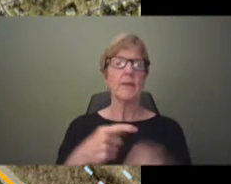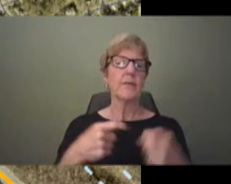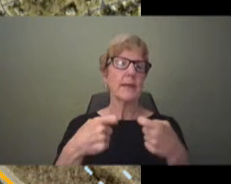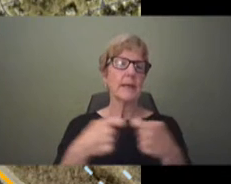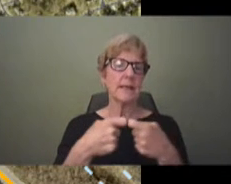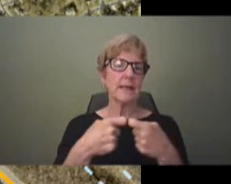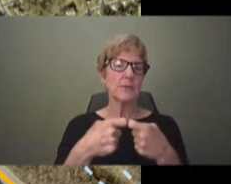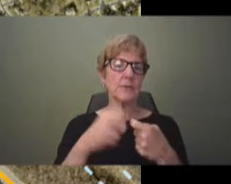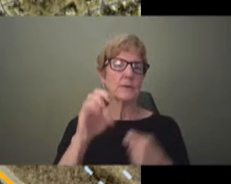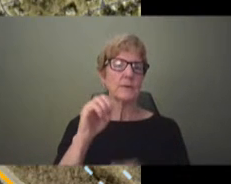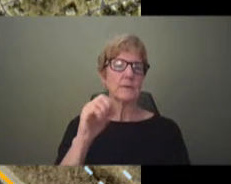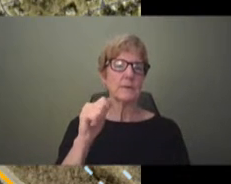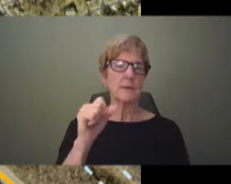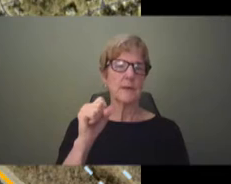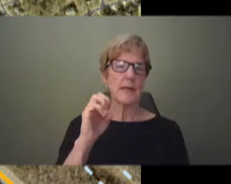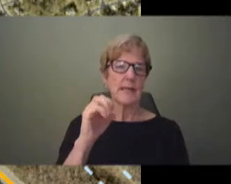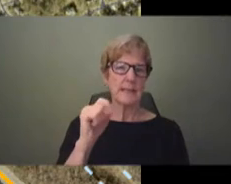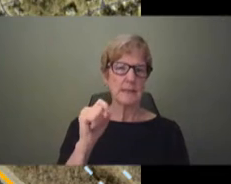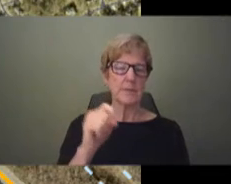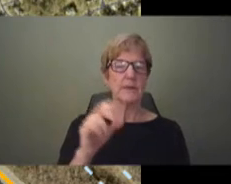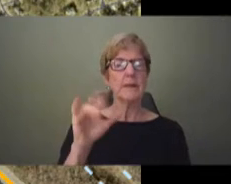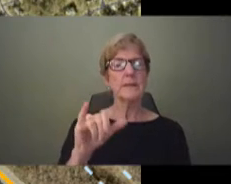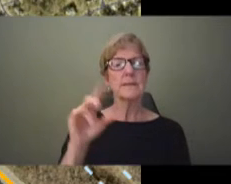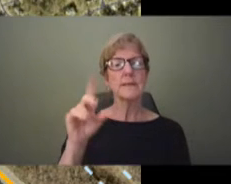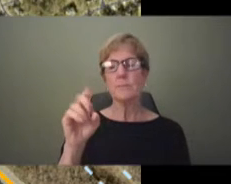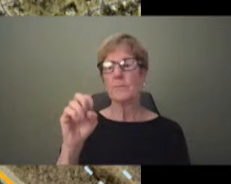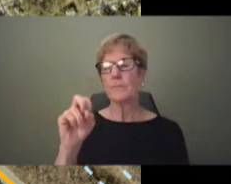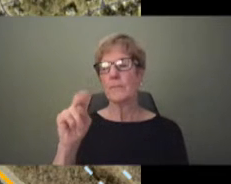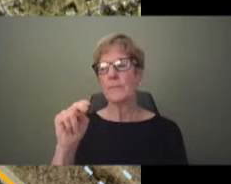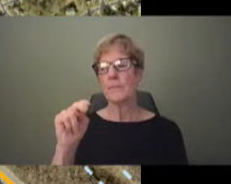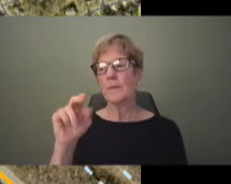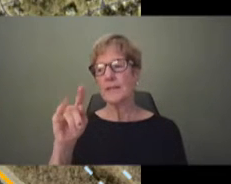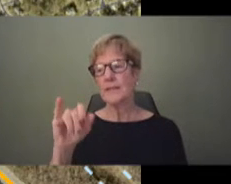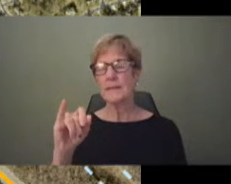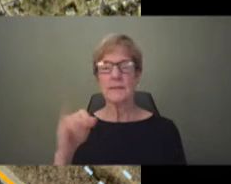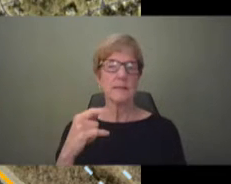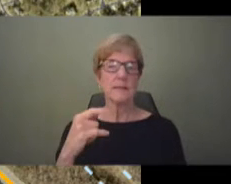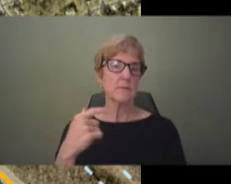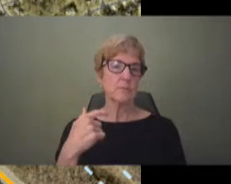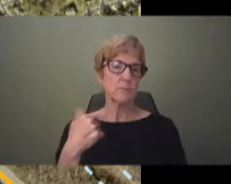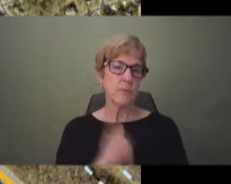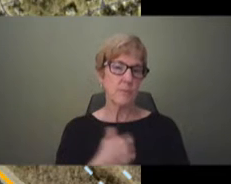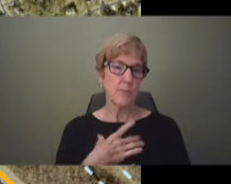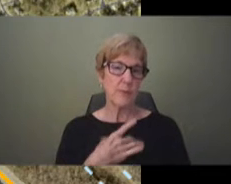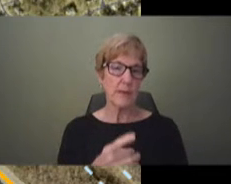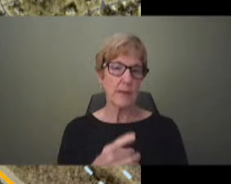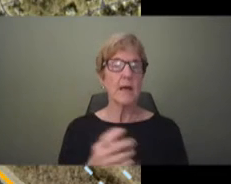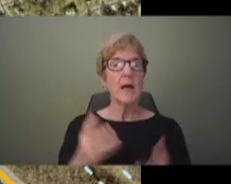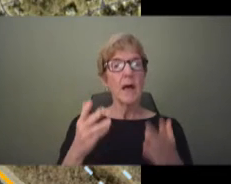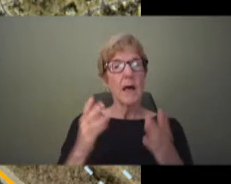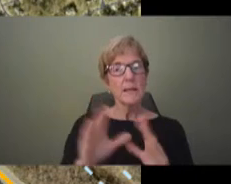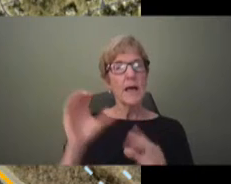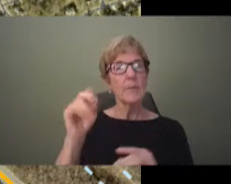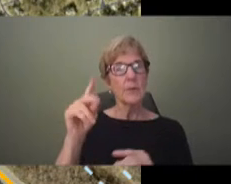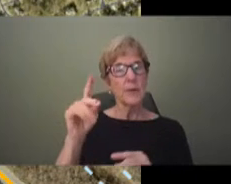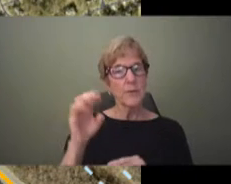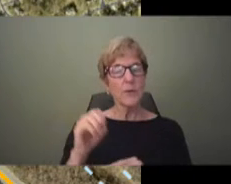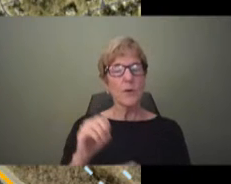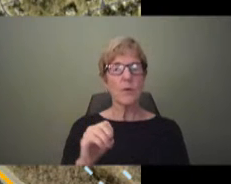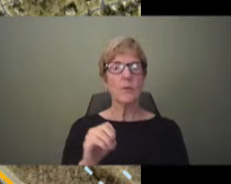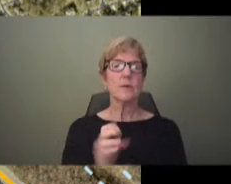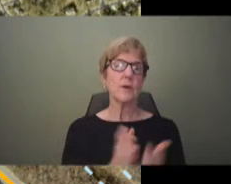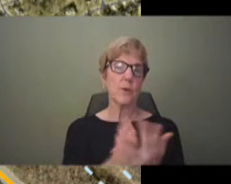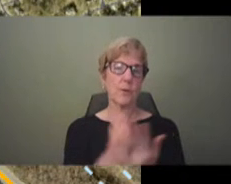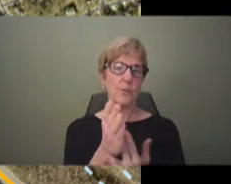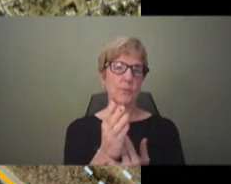dud lines same thing has a density similar to what what we're asking for um and allowing it be within the code and go go through uh the